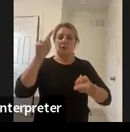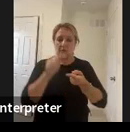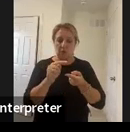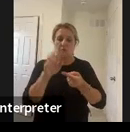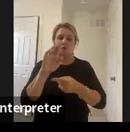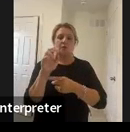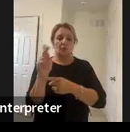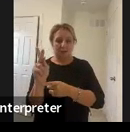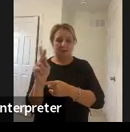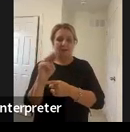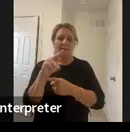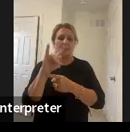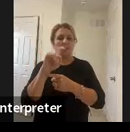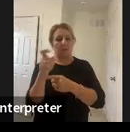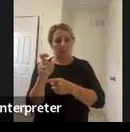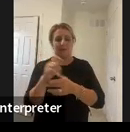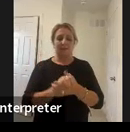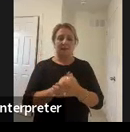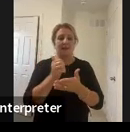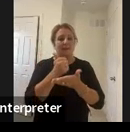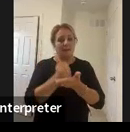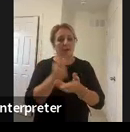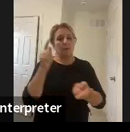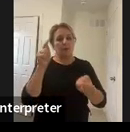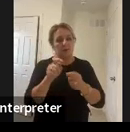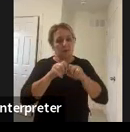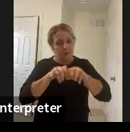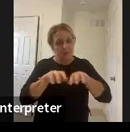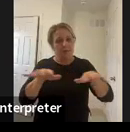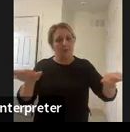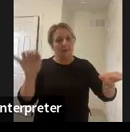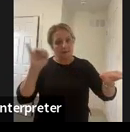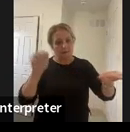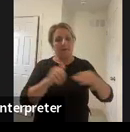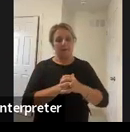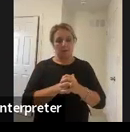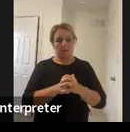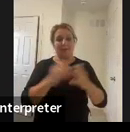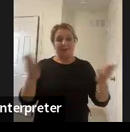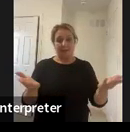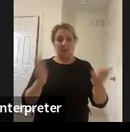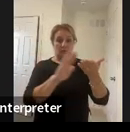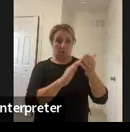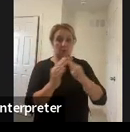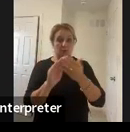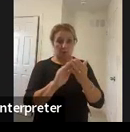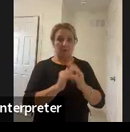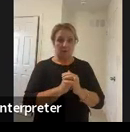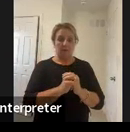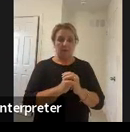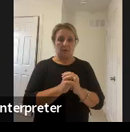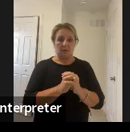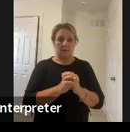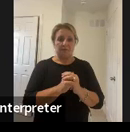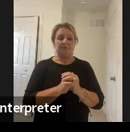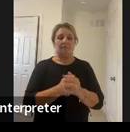to monkeypox and help reduce the spread of infection in our community. If I